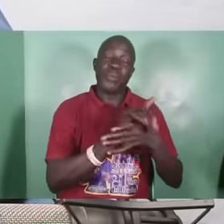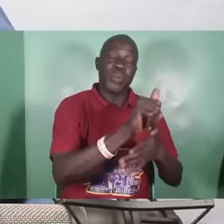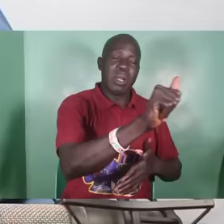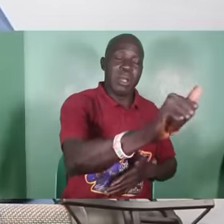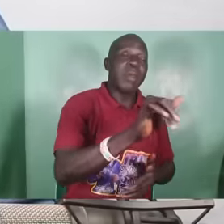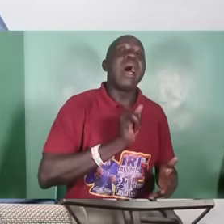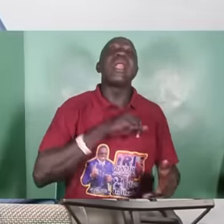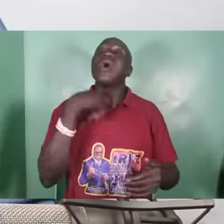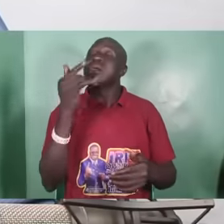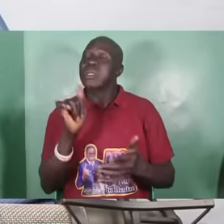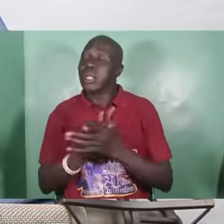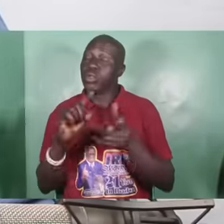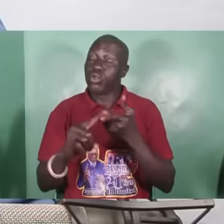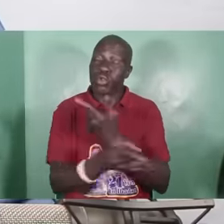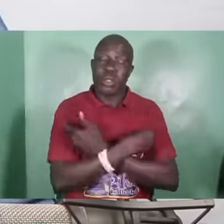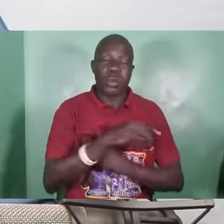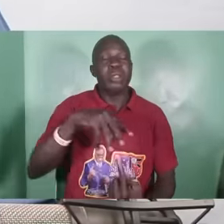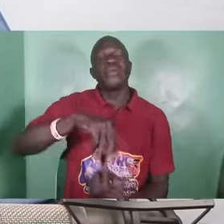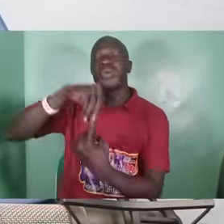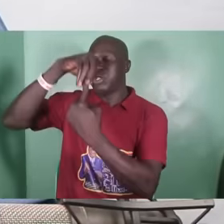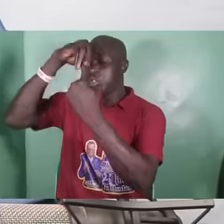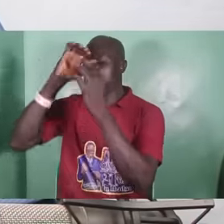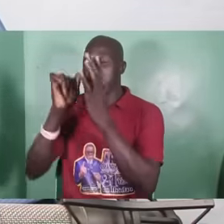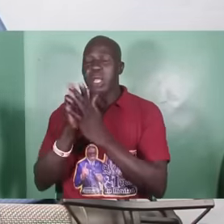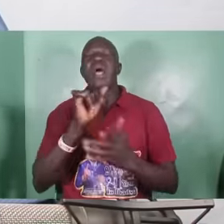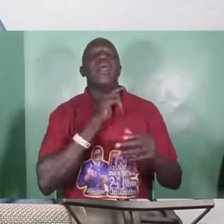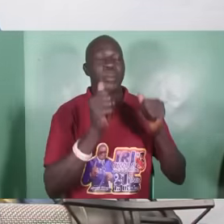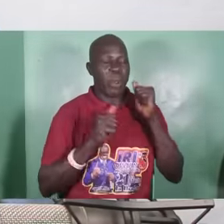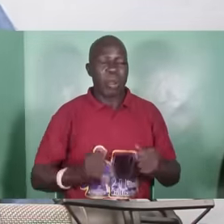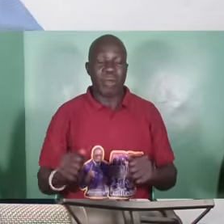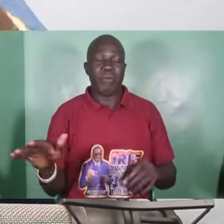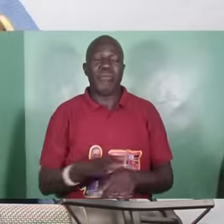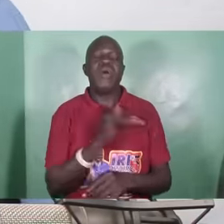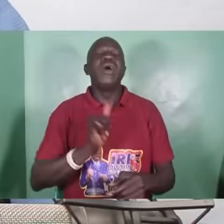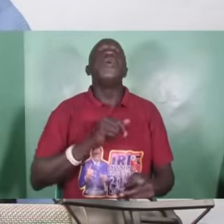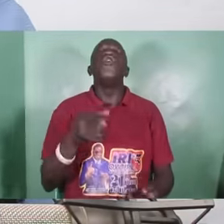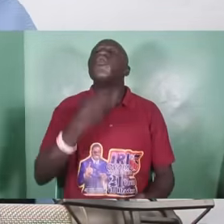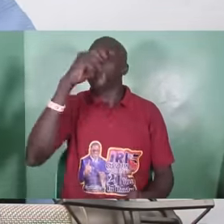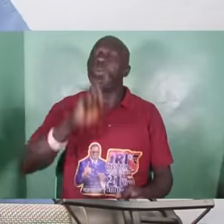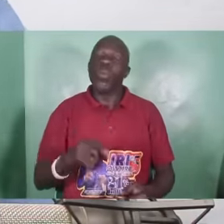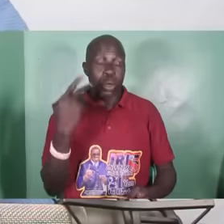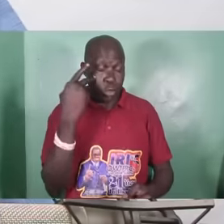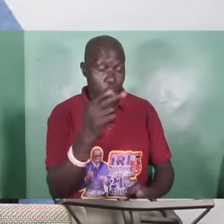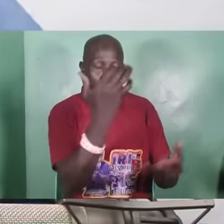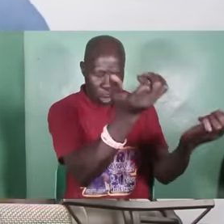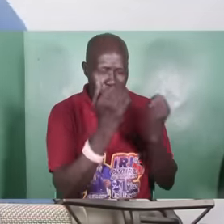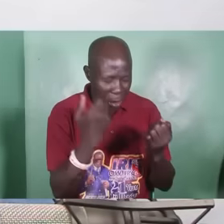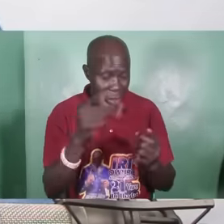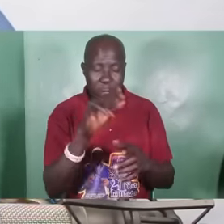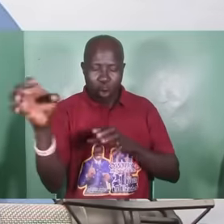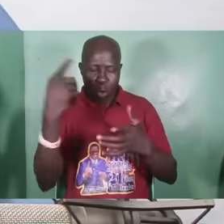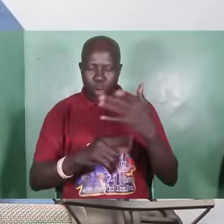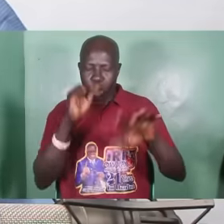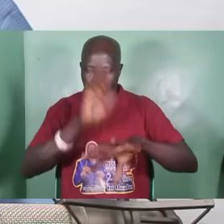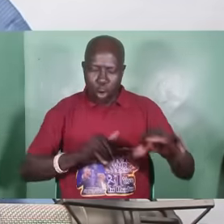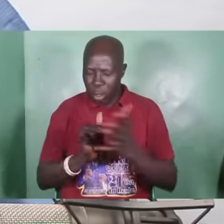When the program would be. Then I said to this program. I can send you. It's a special one. It should be powerful. Oh, yeah, go. What would them police apostate? You're supposed to come and see